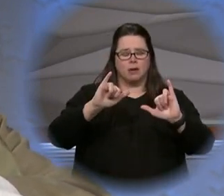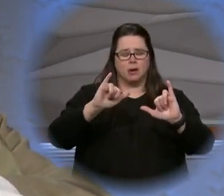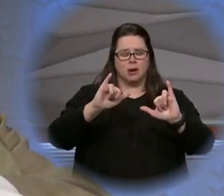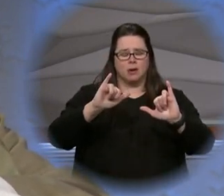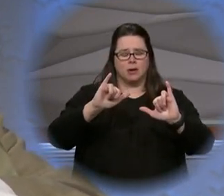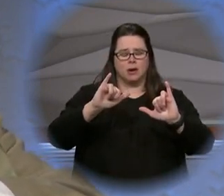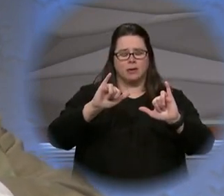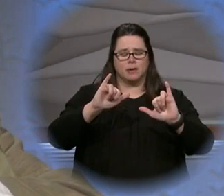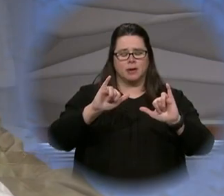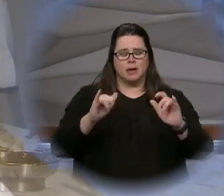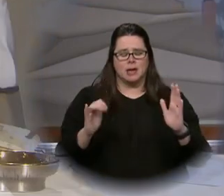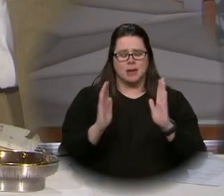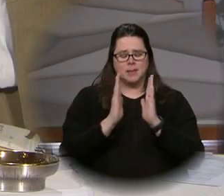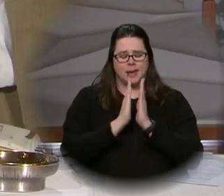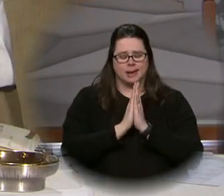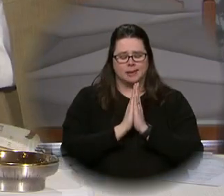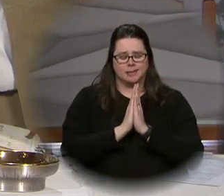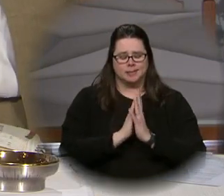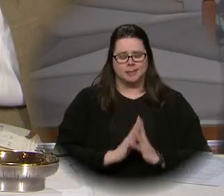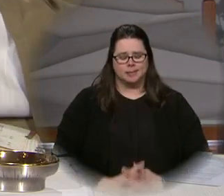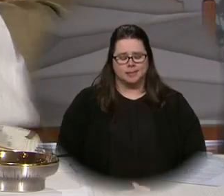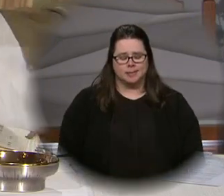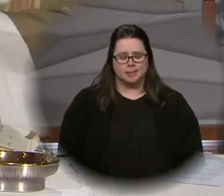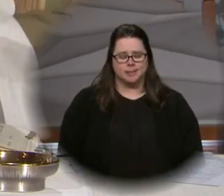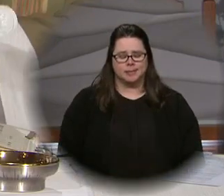now and forever. Amen. Amen.